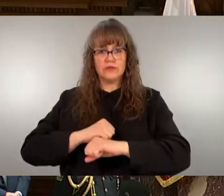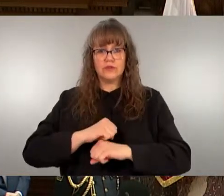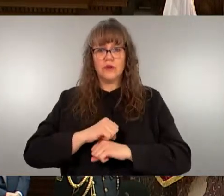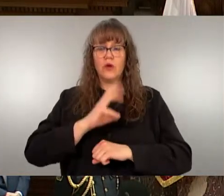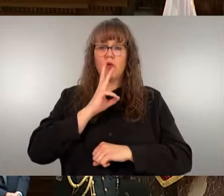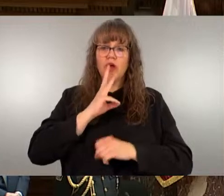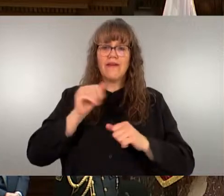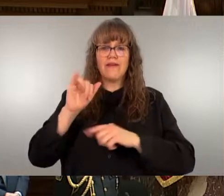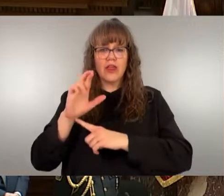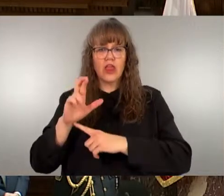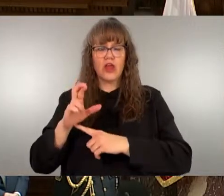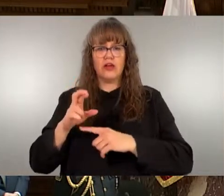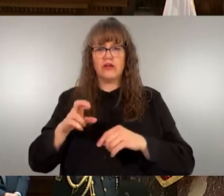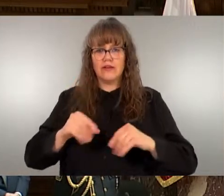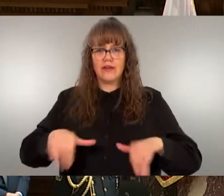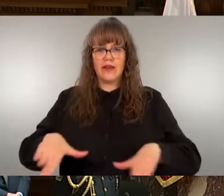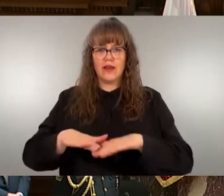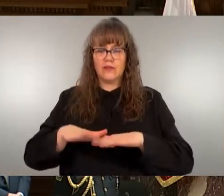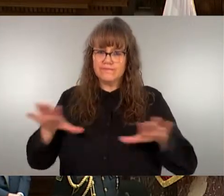our economy.